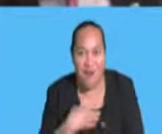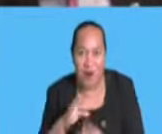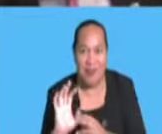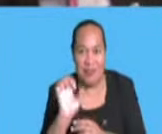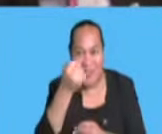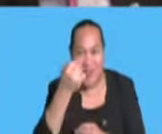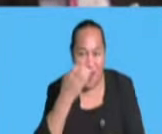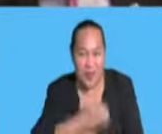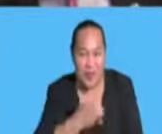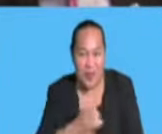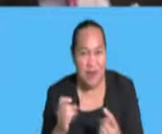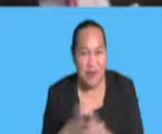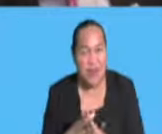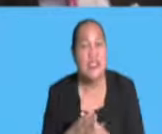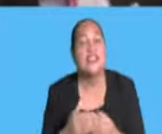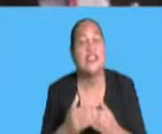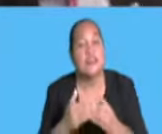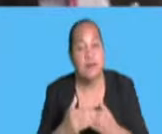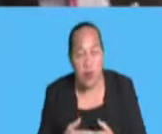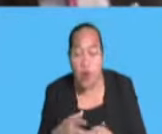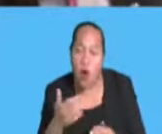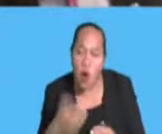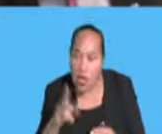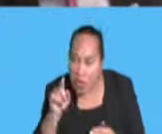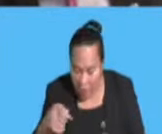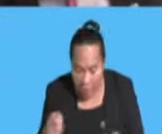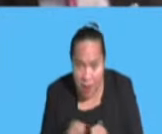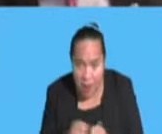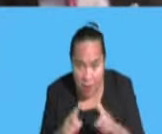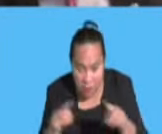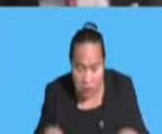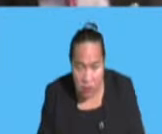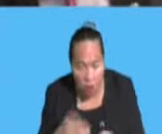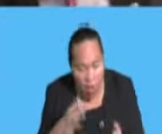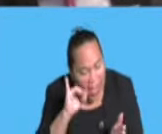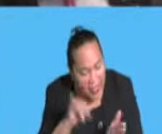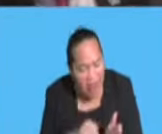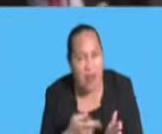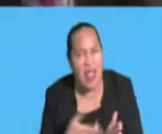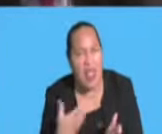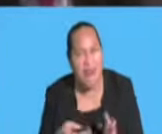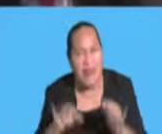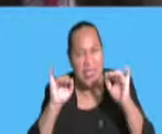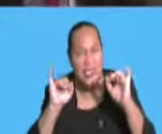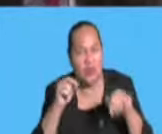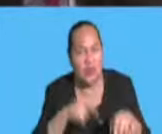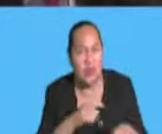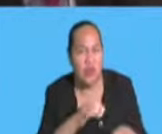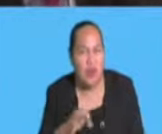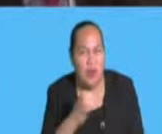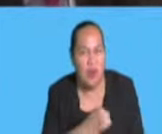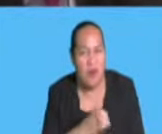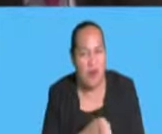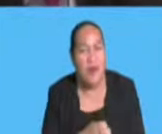it, Honorable Speaker said, has been identified by all stakeholders as a pressing issue in Fiji. The master